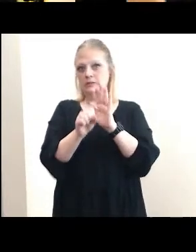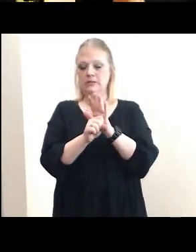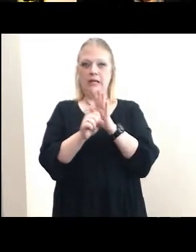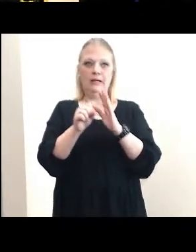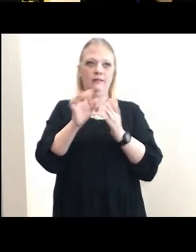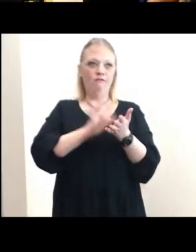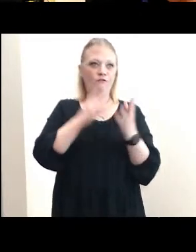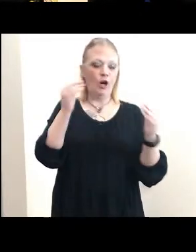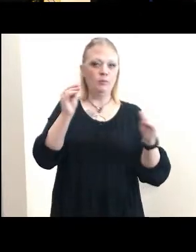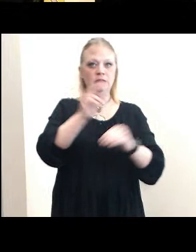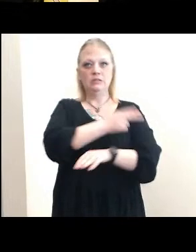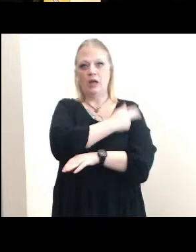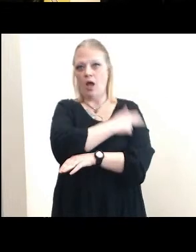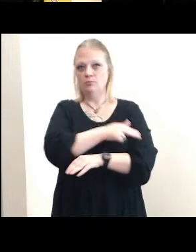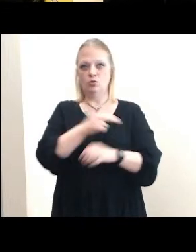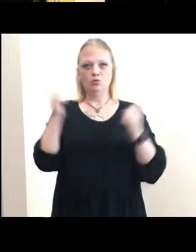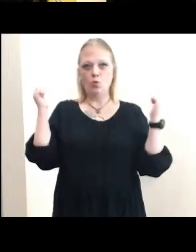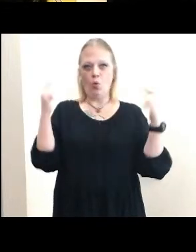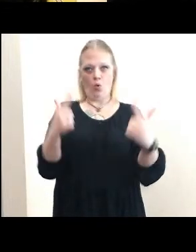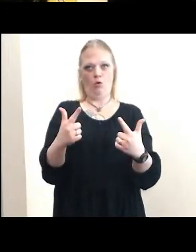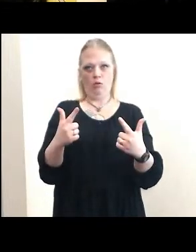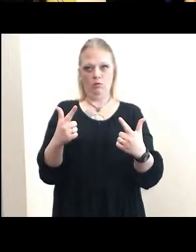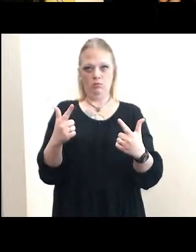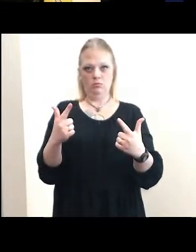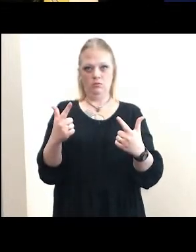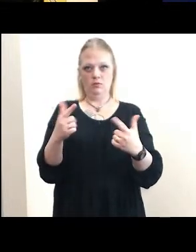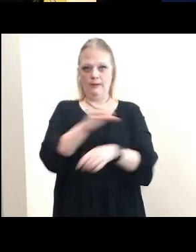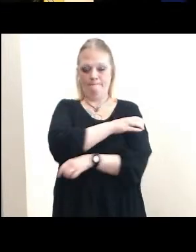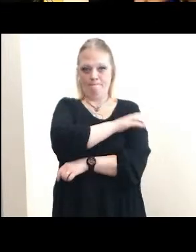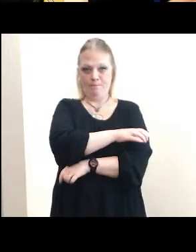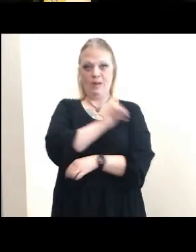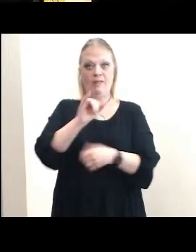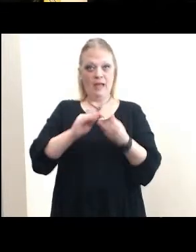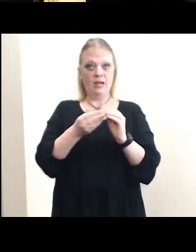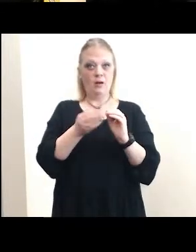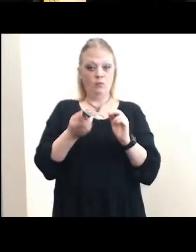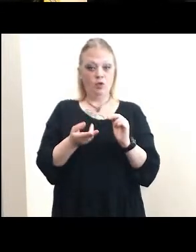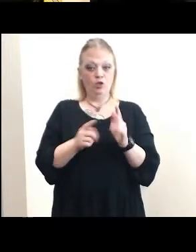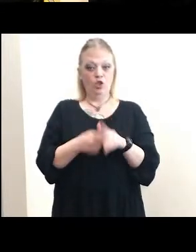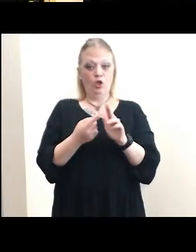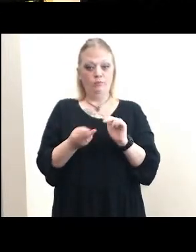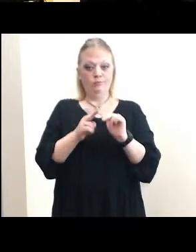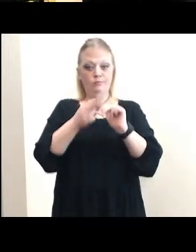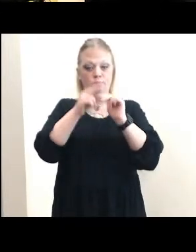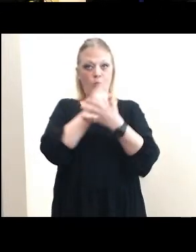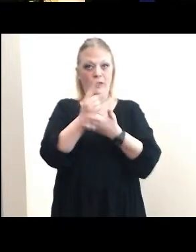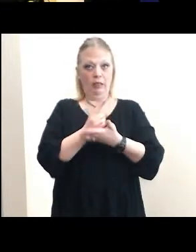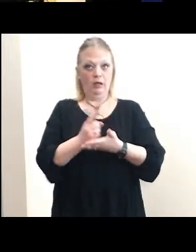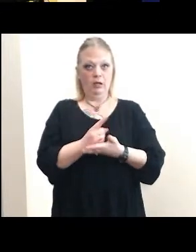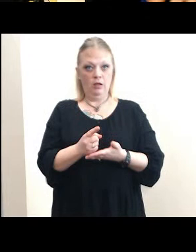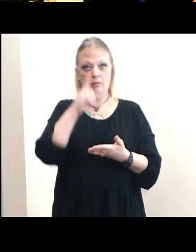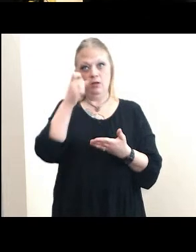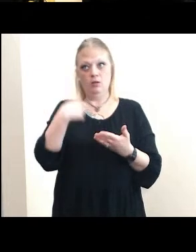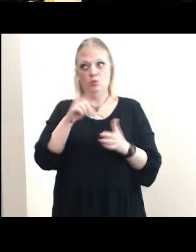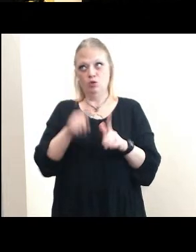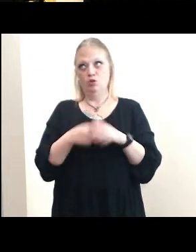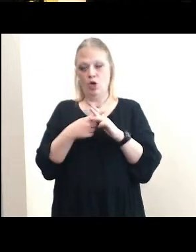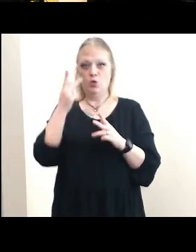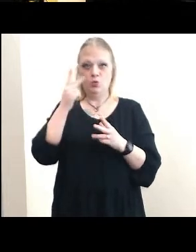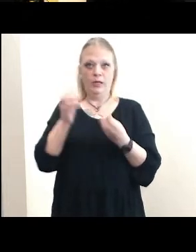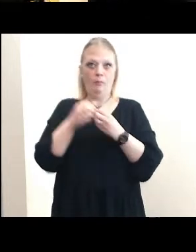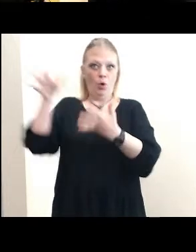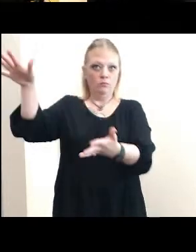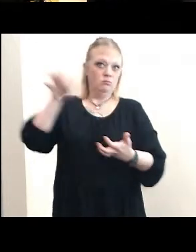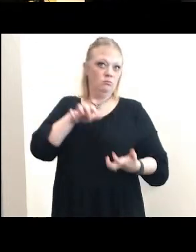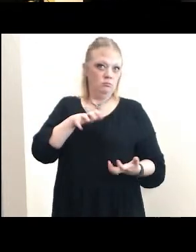at pharmacies, at hospitals, all clinics. That number is starting to increase on a weekly basis because we are starting to see more doses come into